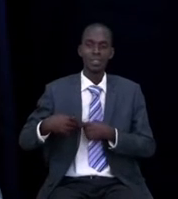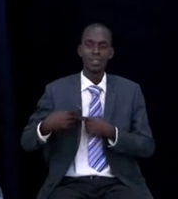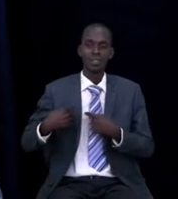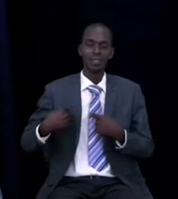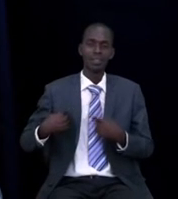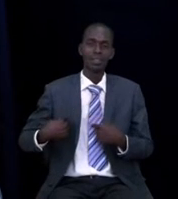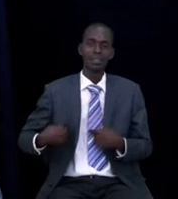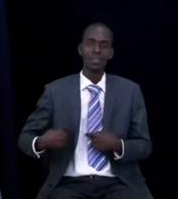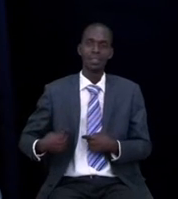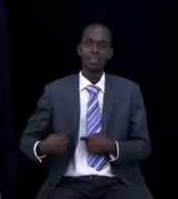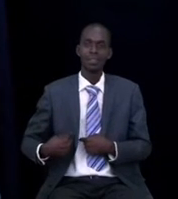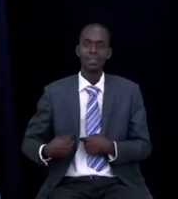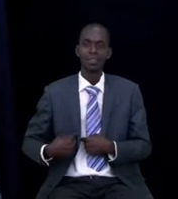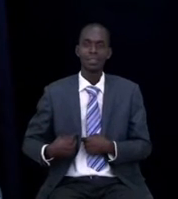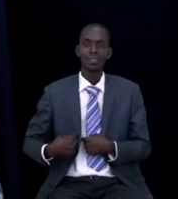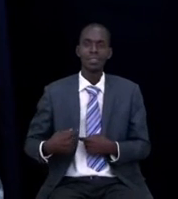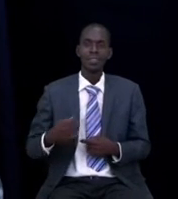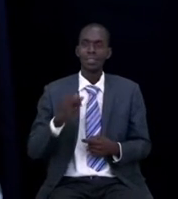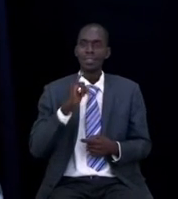Zuchiata